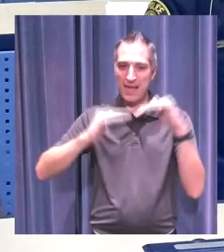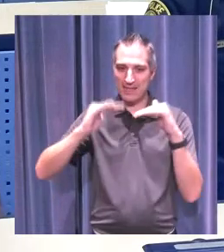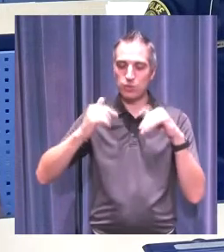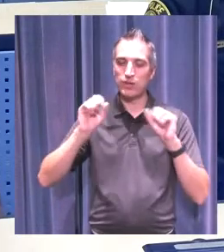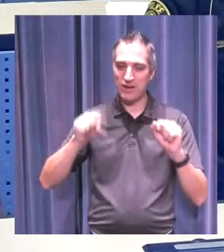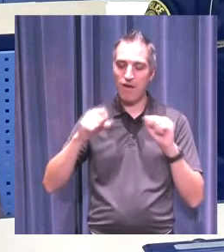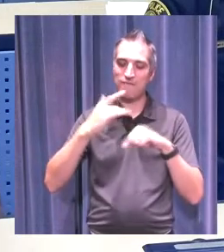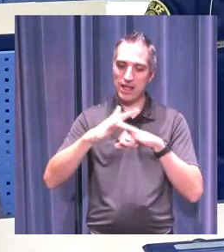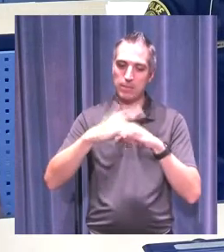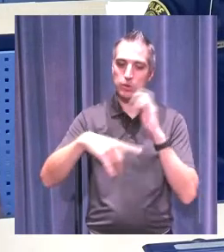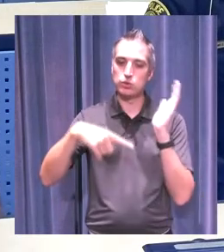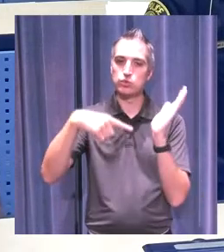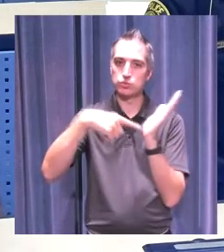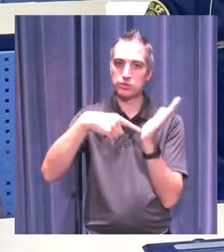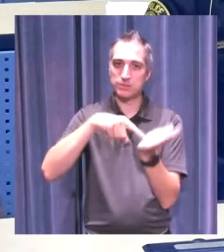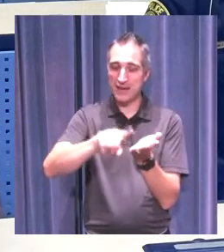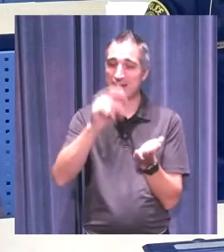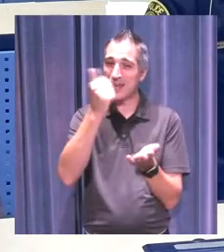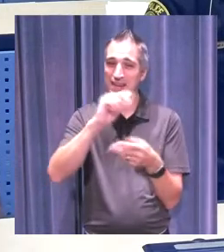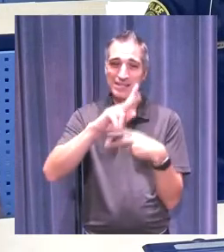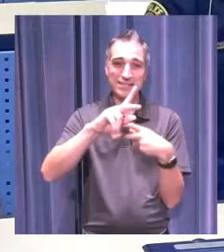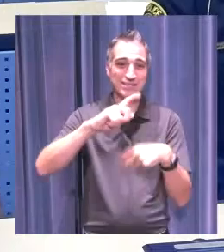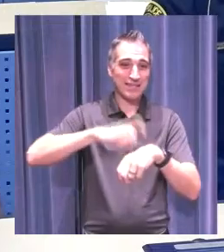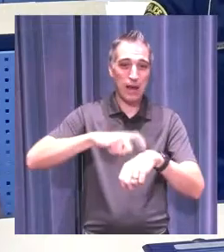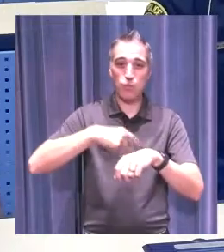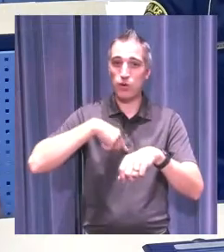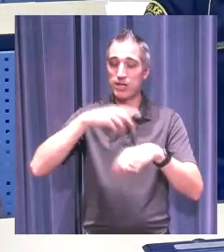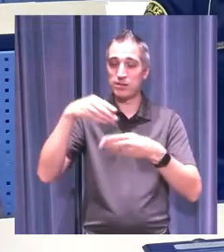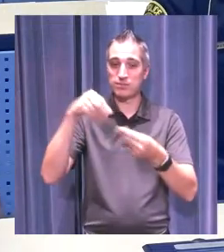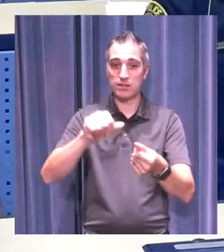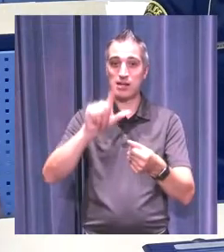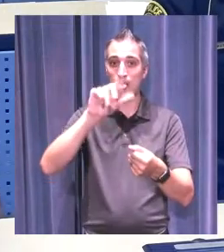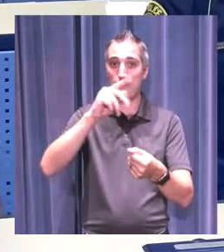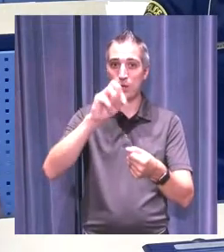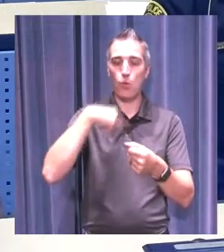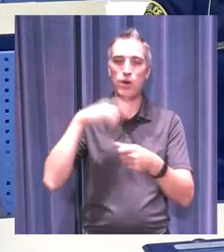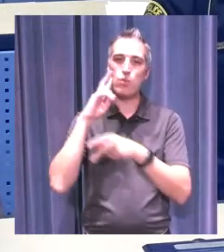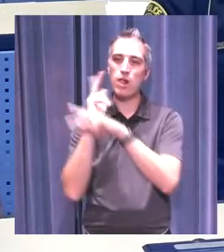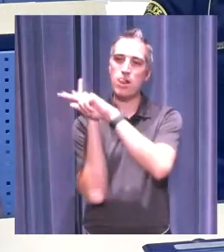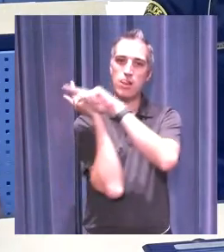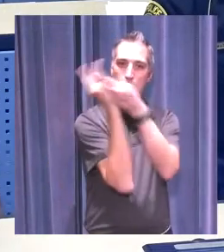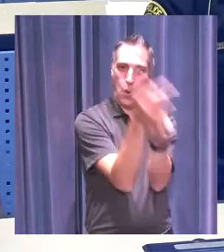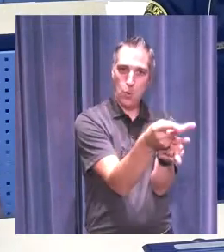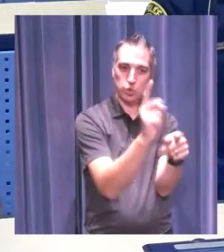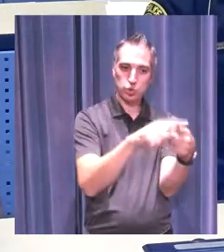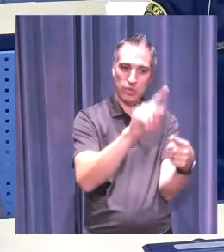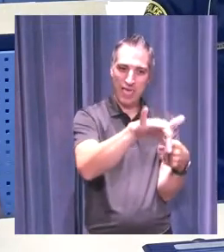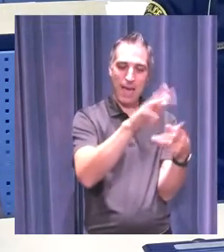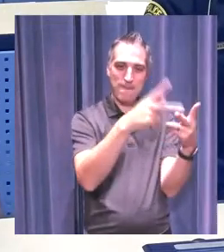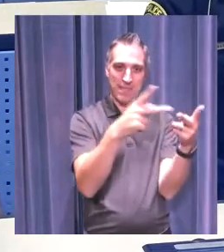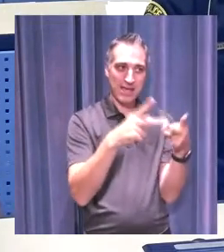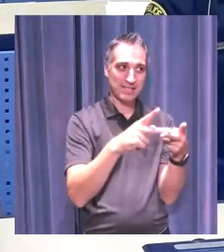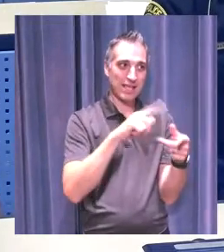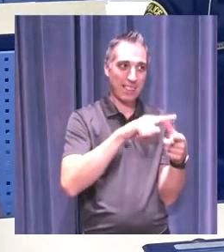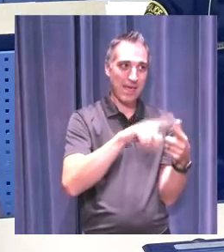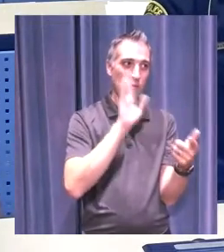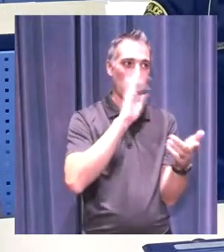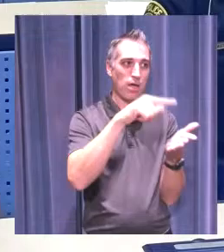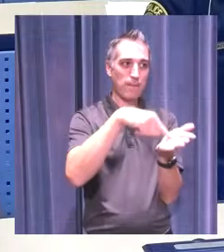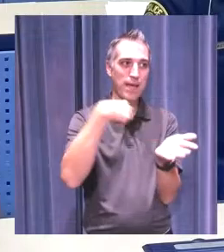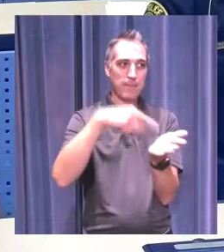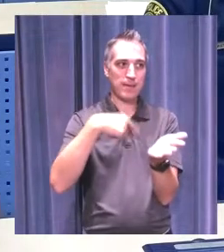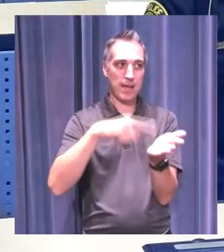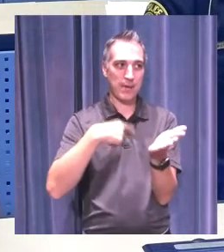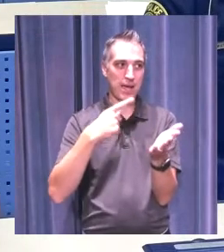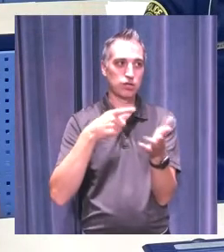then anytime we have to do capital improvements at Lapeer, we will do a loan to that site, and then they'll pay it back